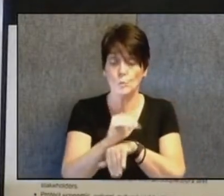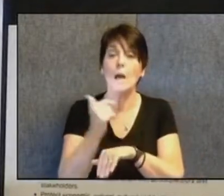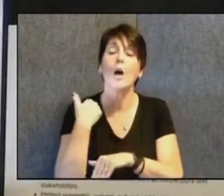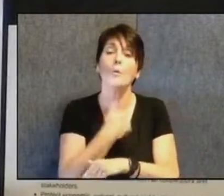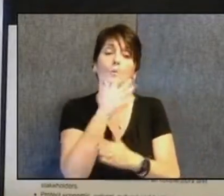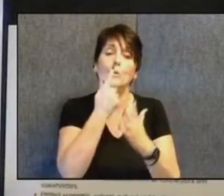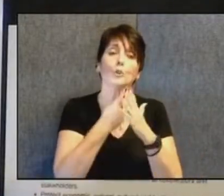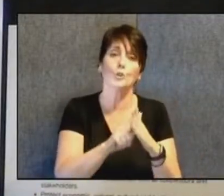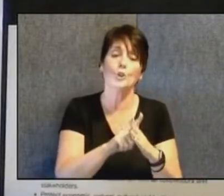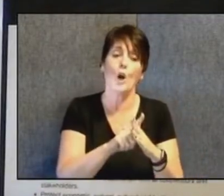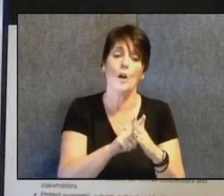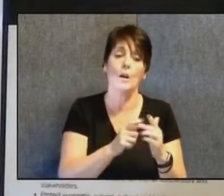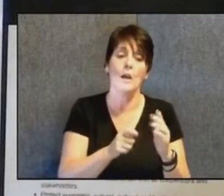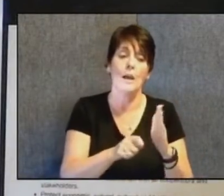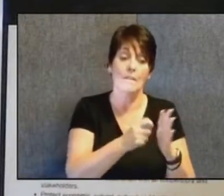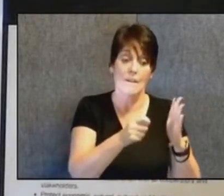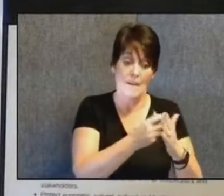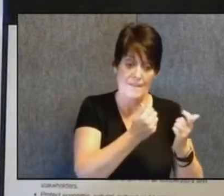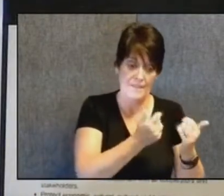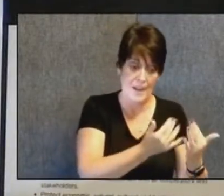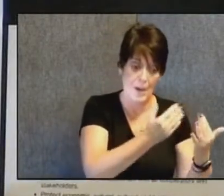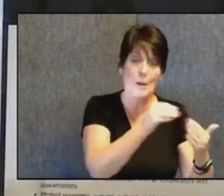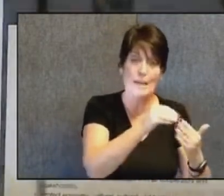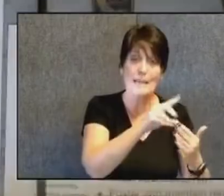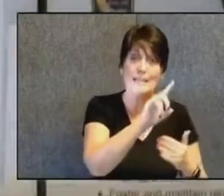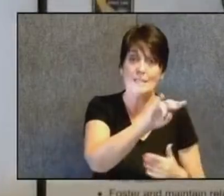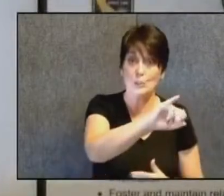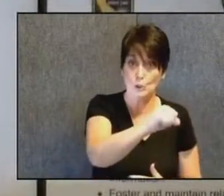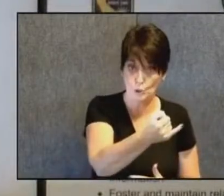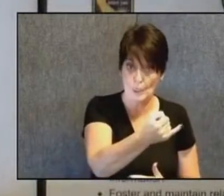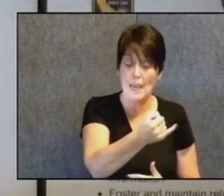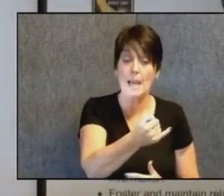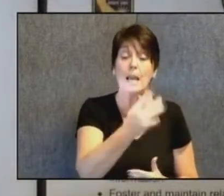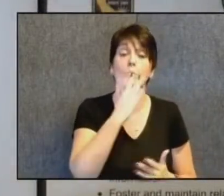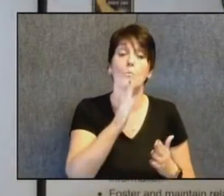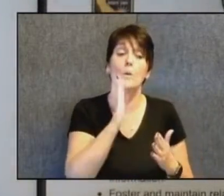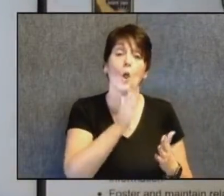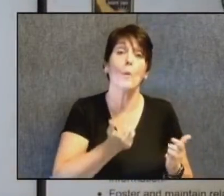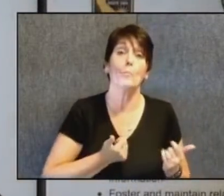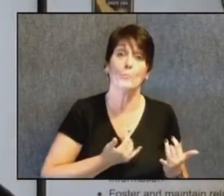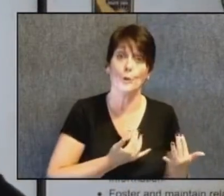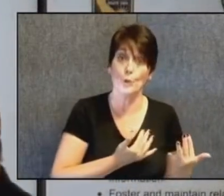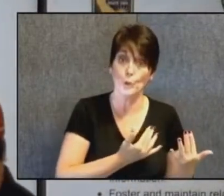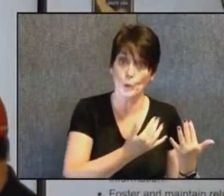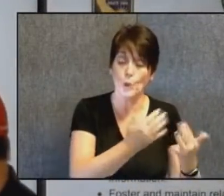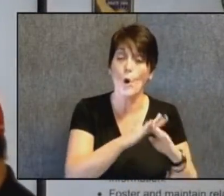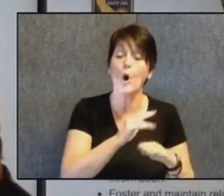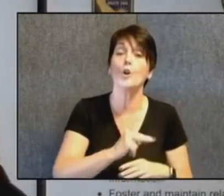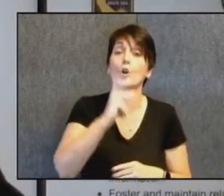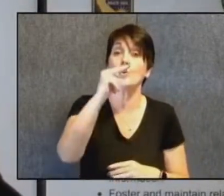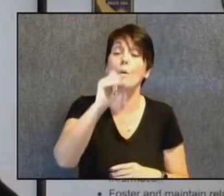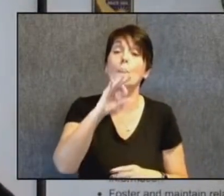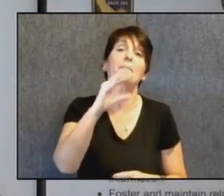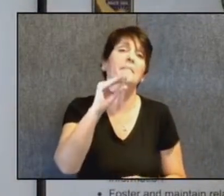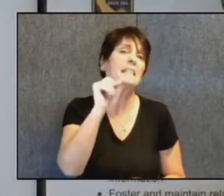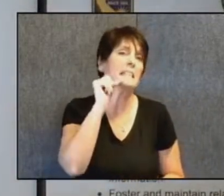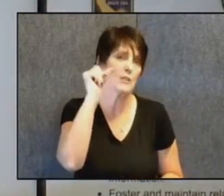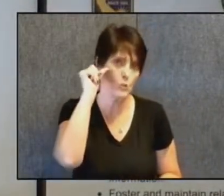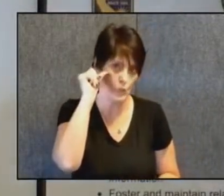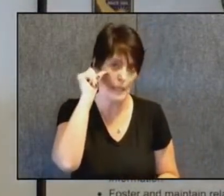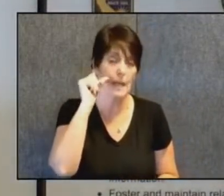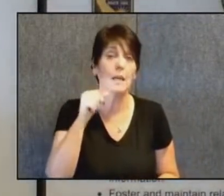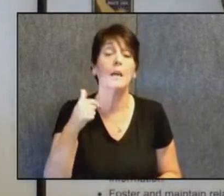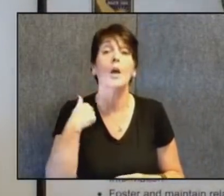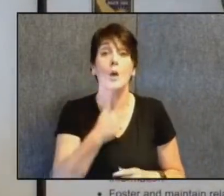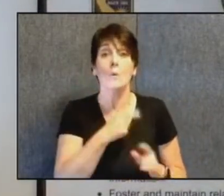will start firing here in Division Juliet, and we were doing burning up on the north side of 50 yesterday.